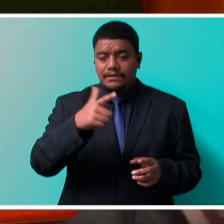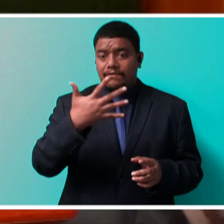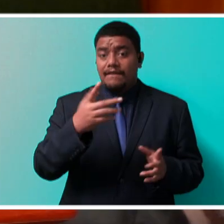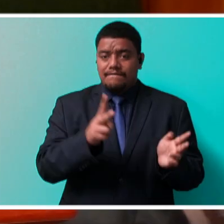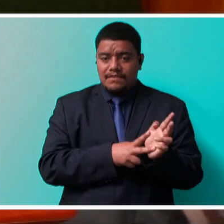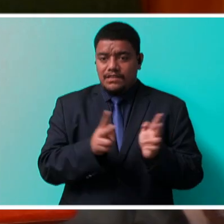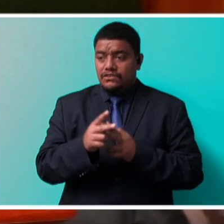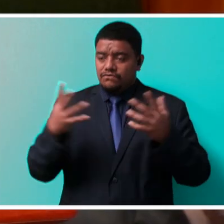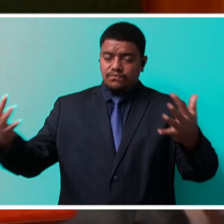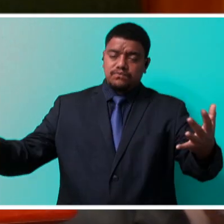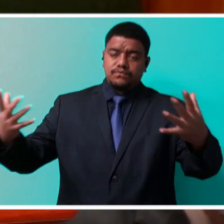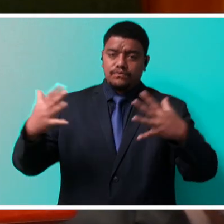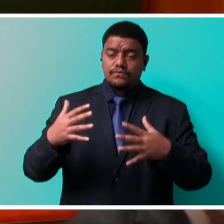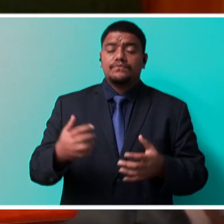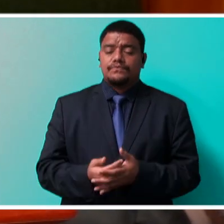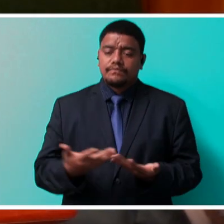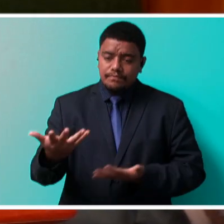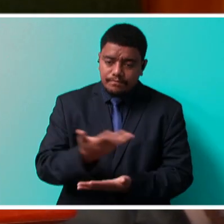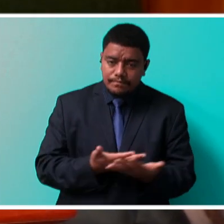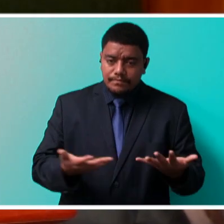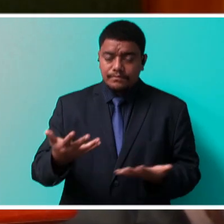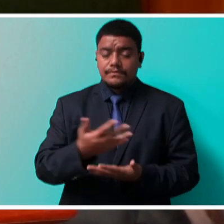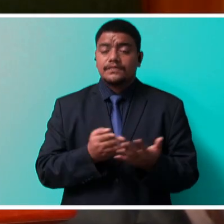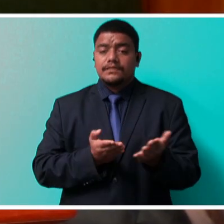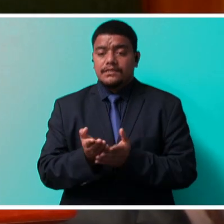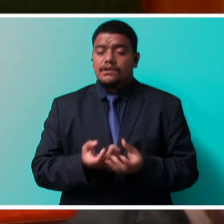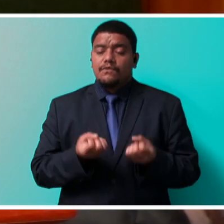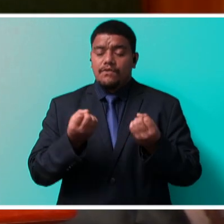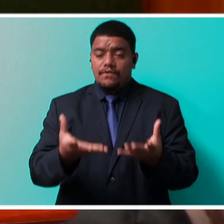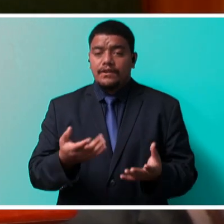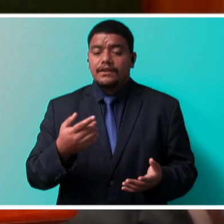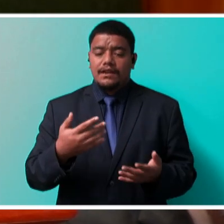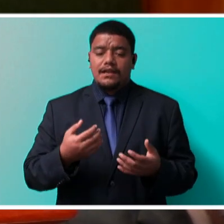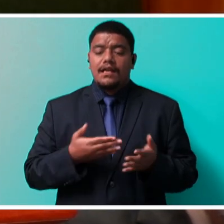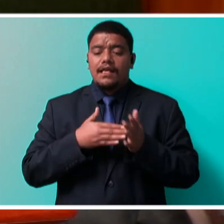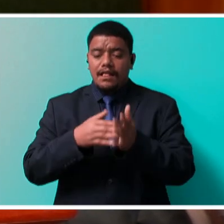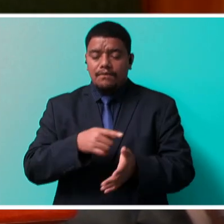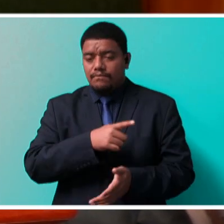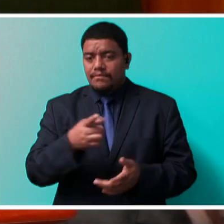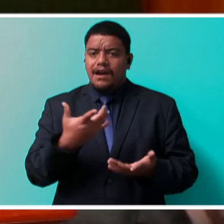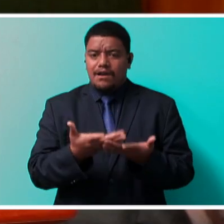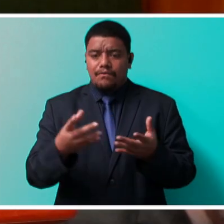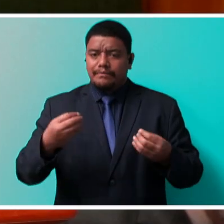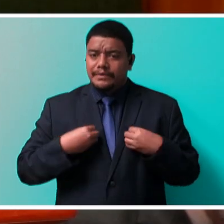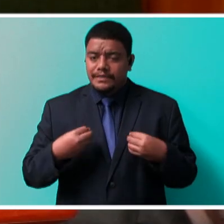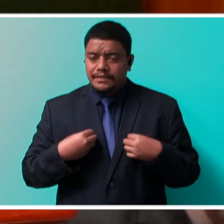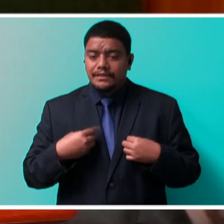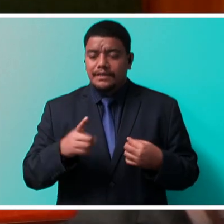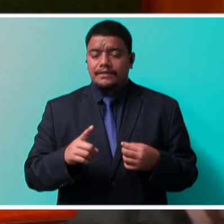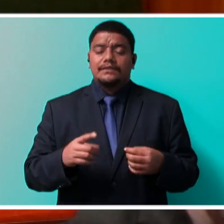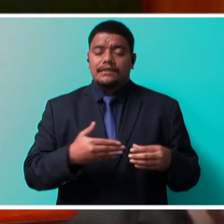villages, delivering integrated services including health screenings, legal aid, business support, and leadership